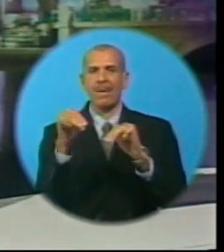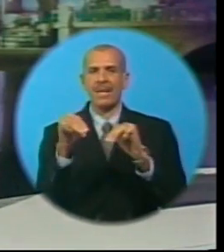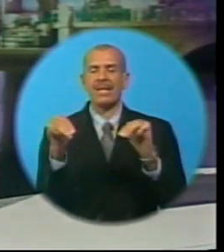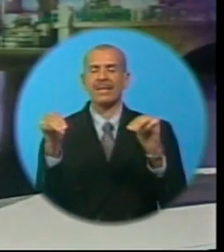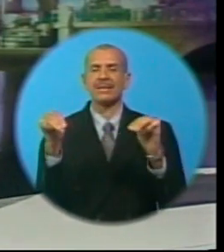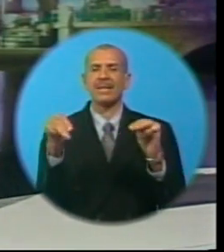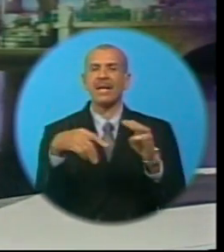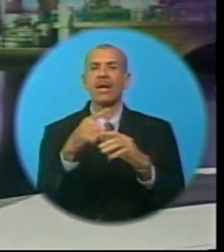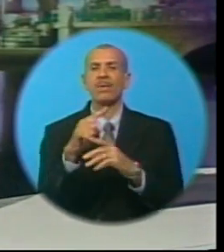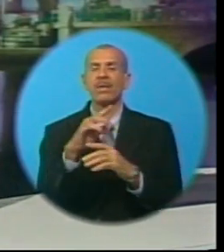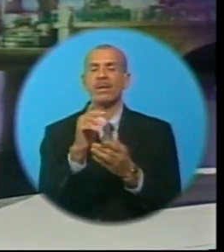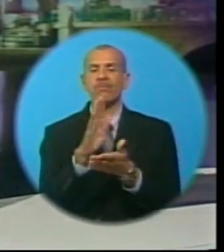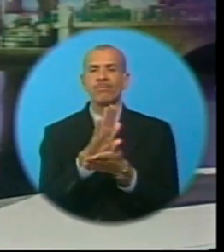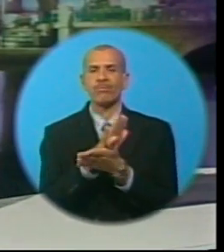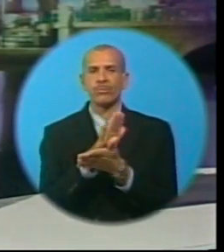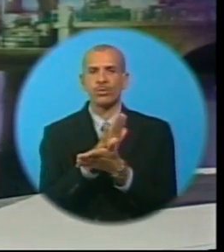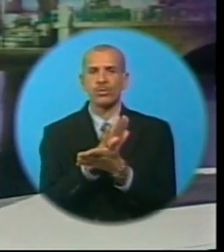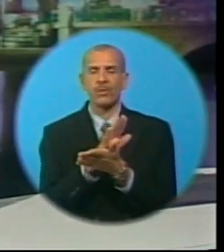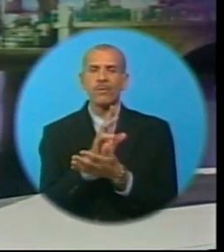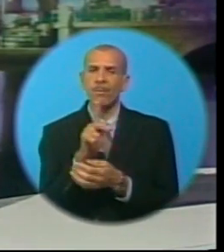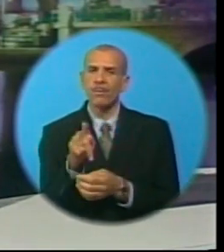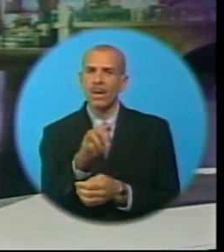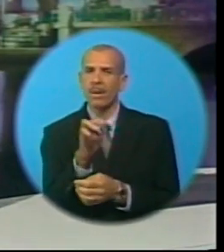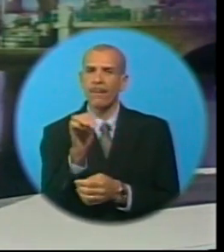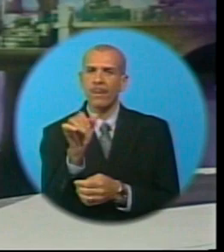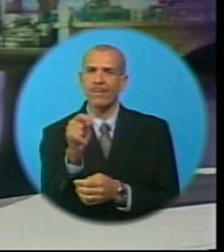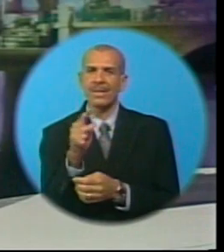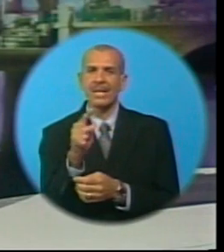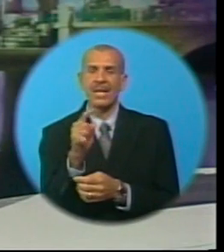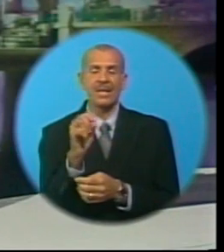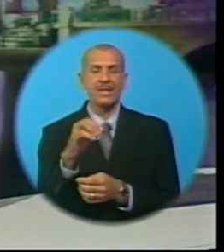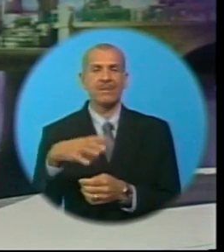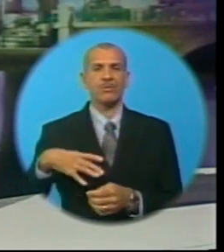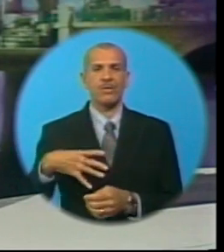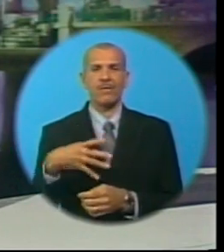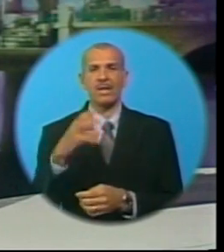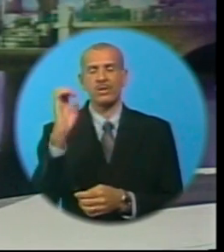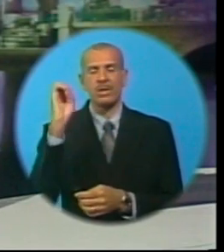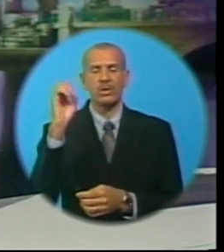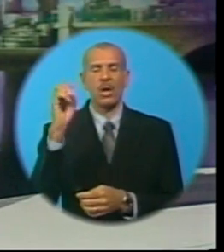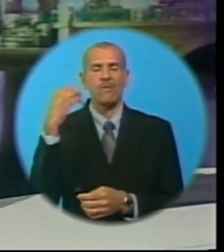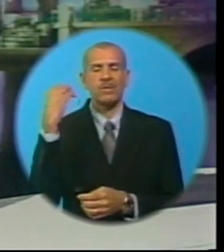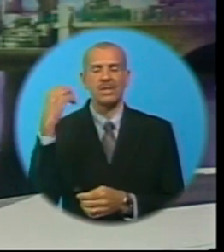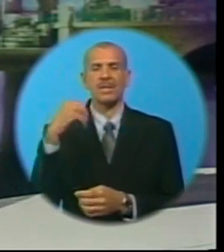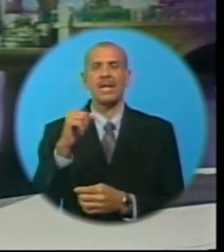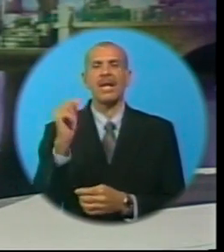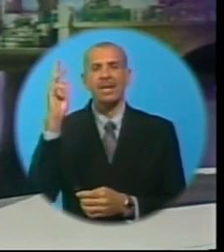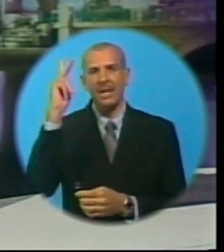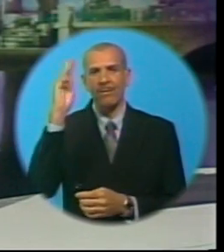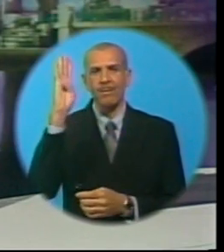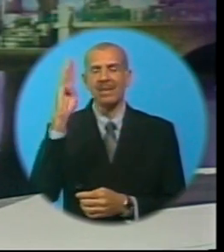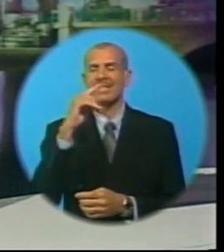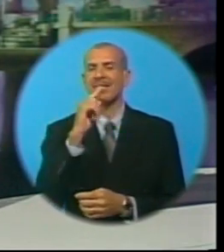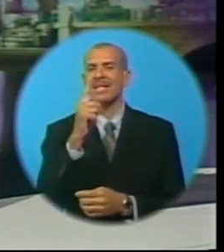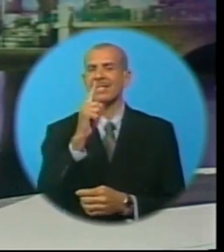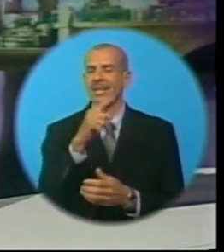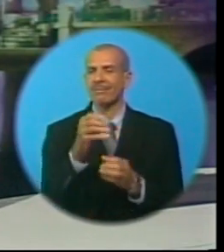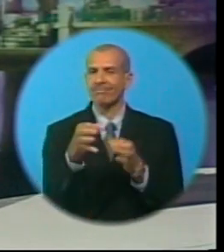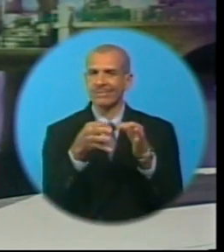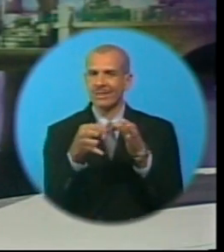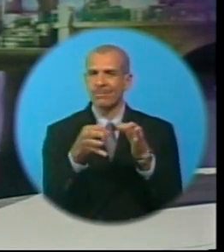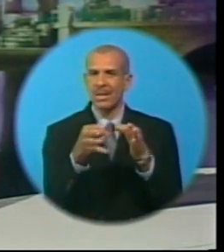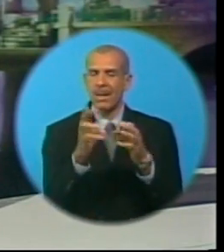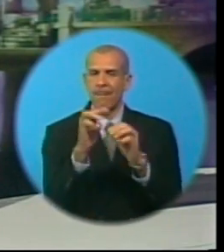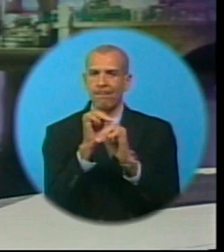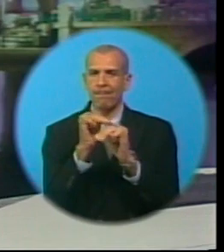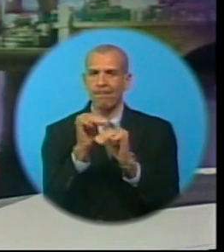subjects, within the primary schools. Chief Education Officer Karen Best says the ministry is having discussions on redefining the role of